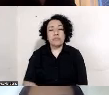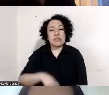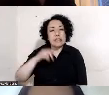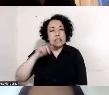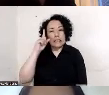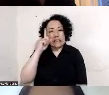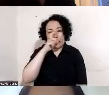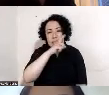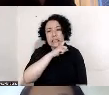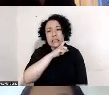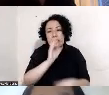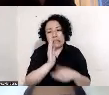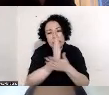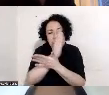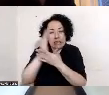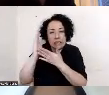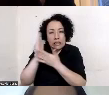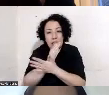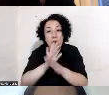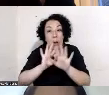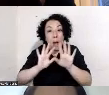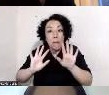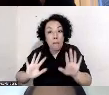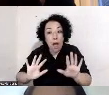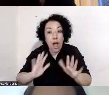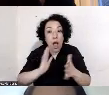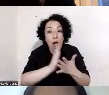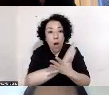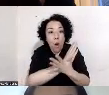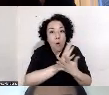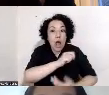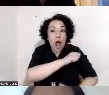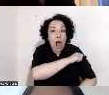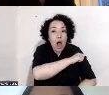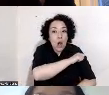eram bem-sucedidos, eles tinham pais defensores.